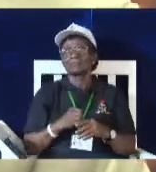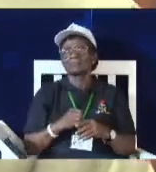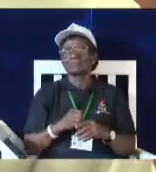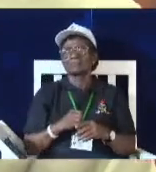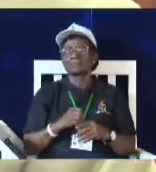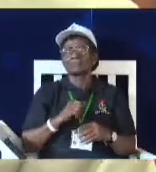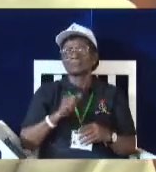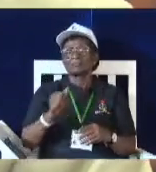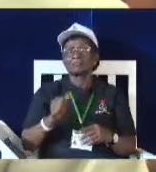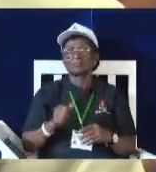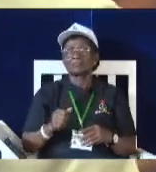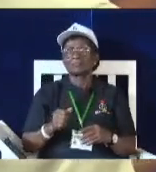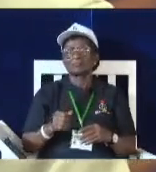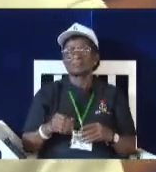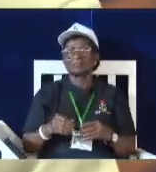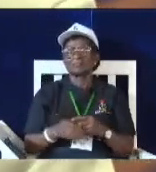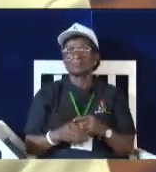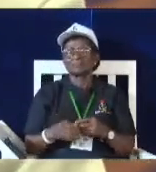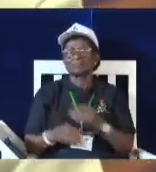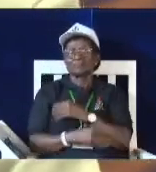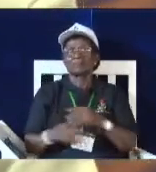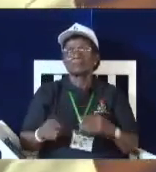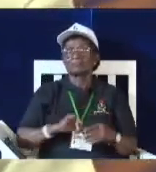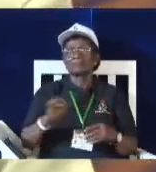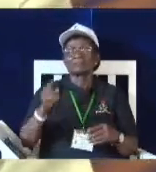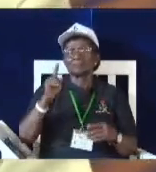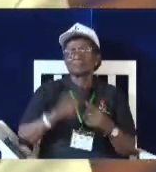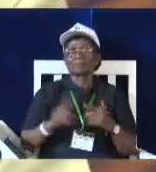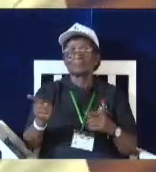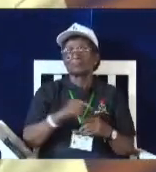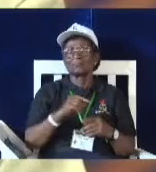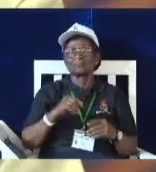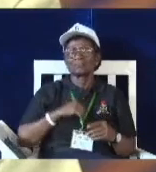I'm confessing to you, I said,